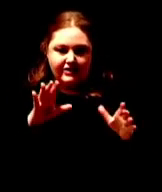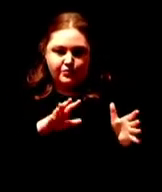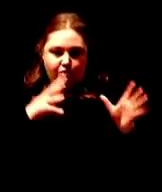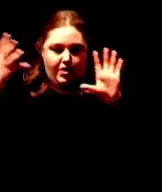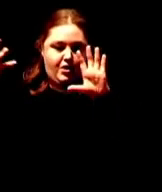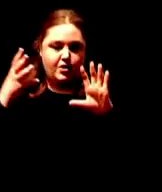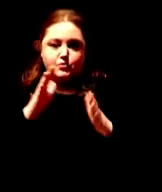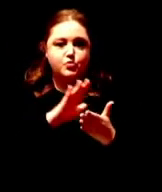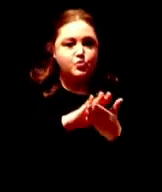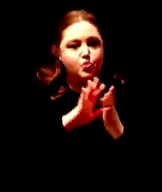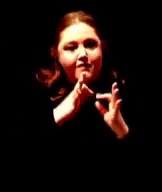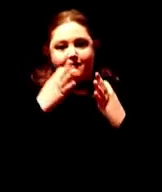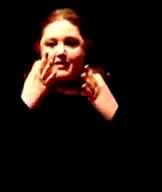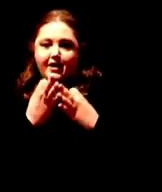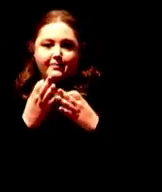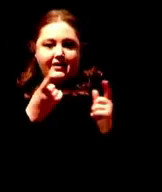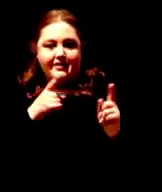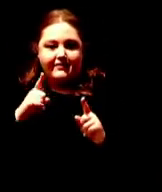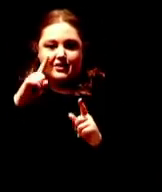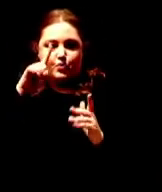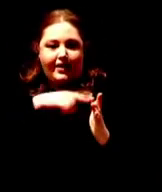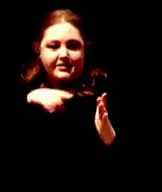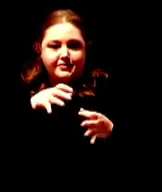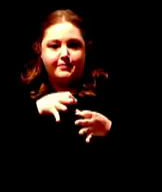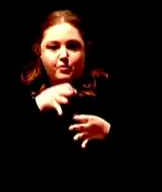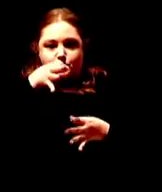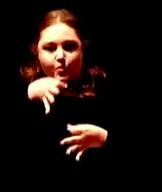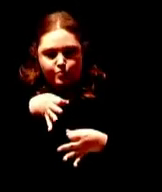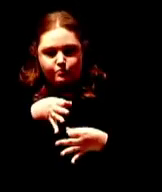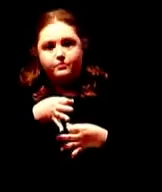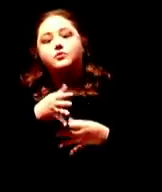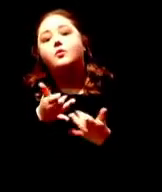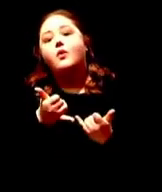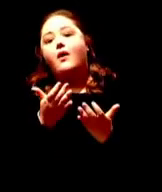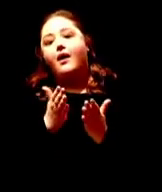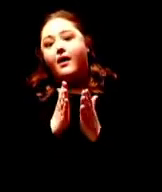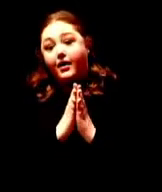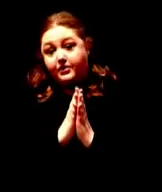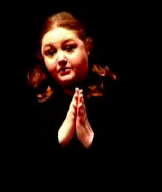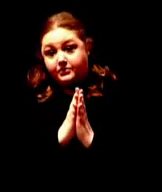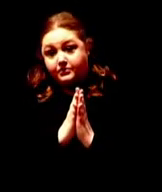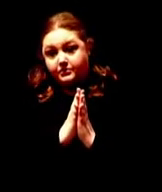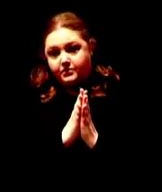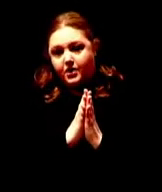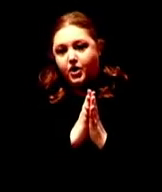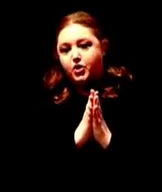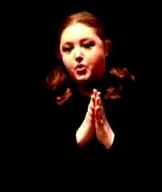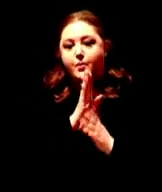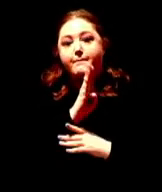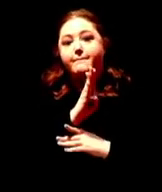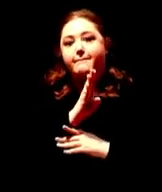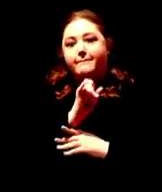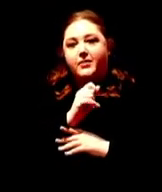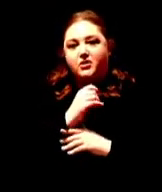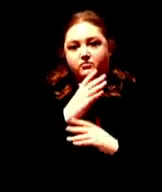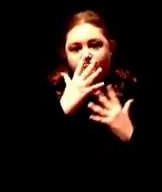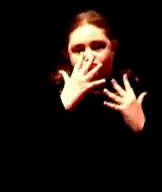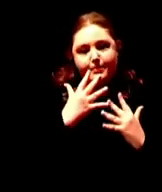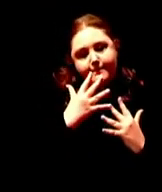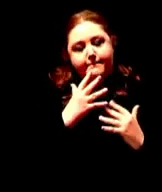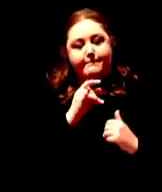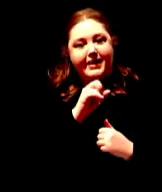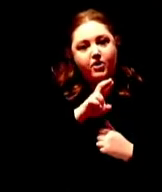and family events were canceled or postponed. So I ask you, are you bitter or better because of your